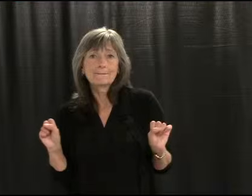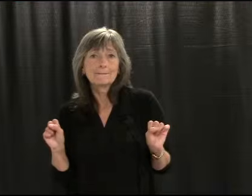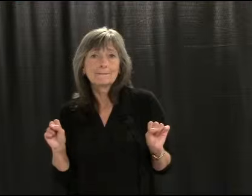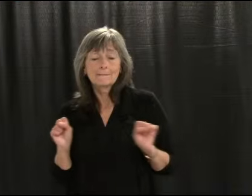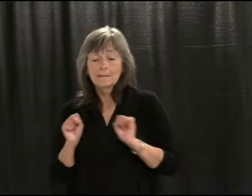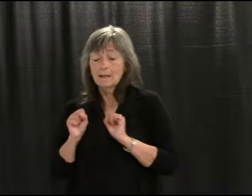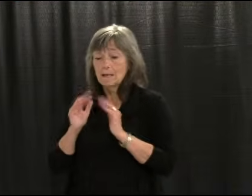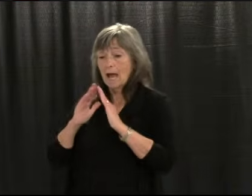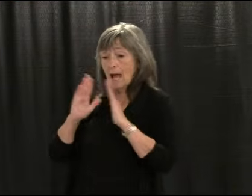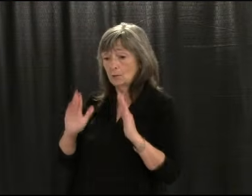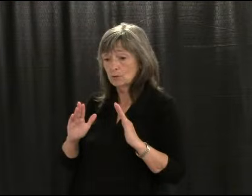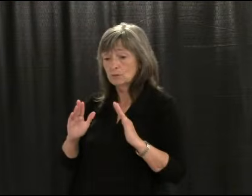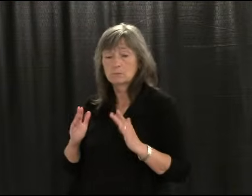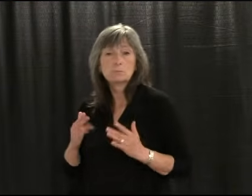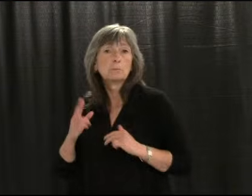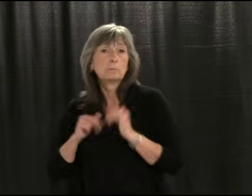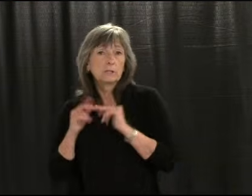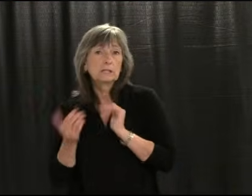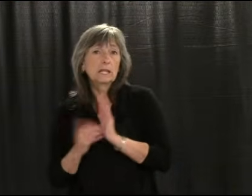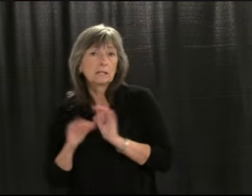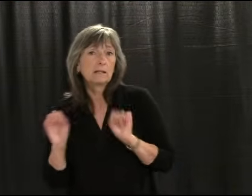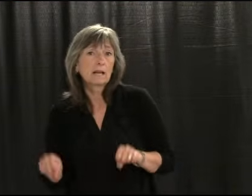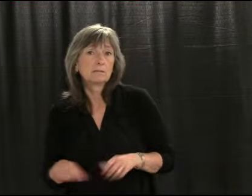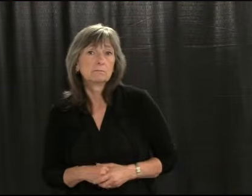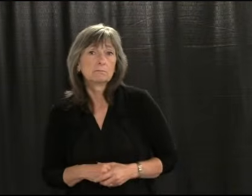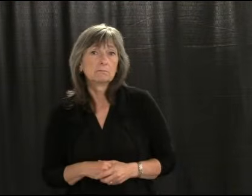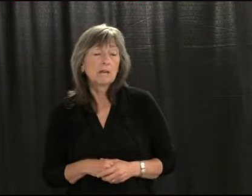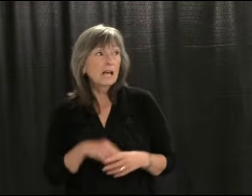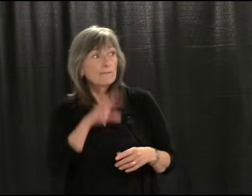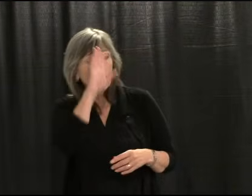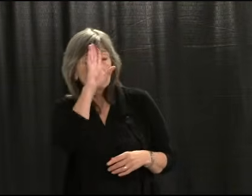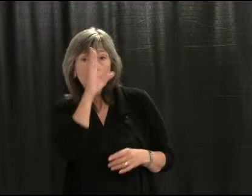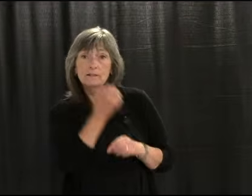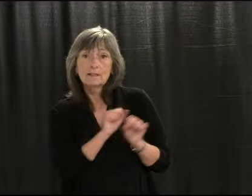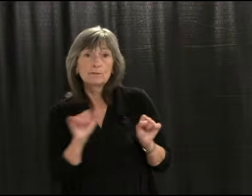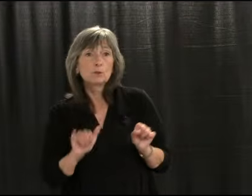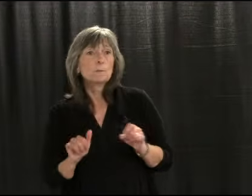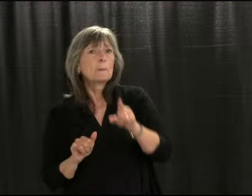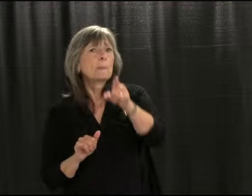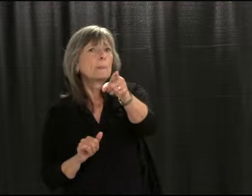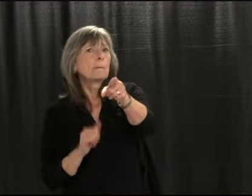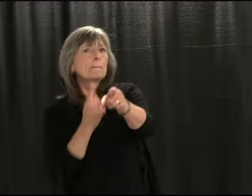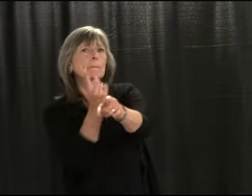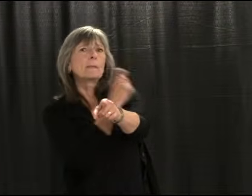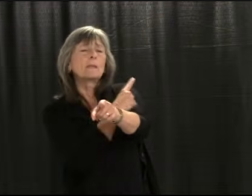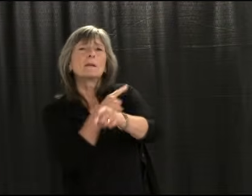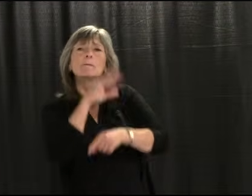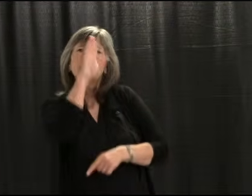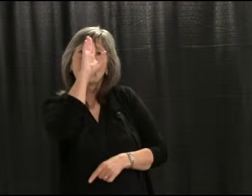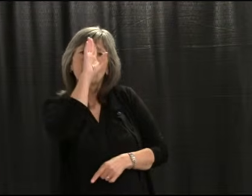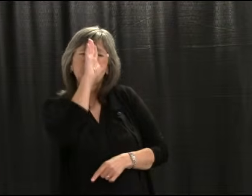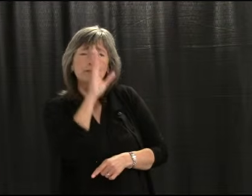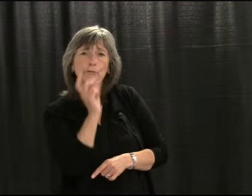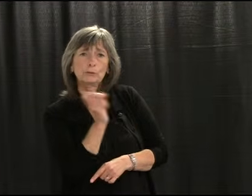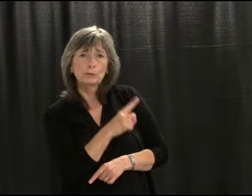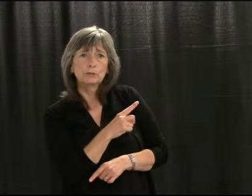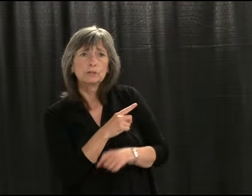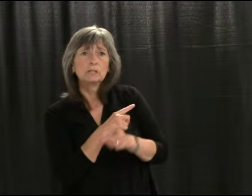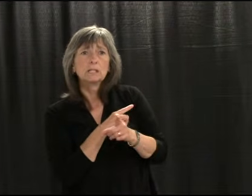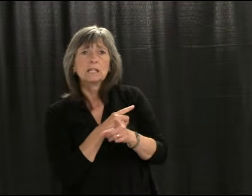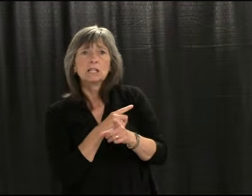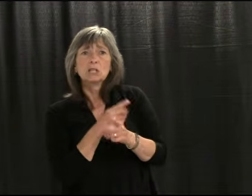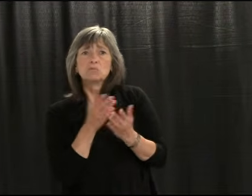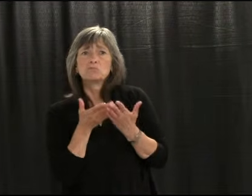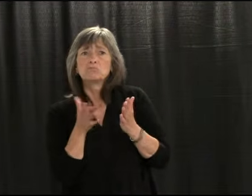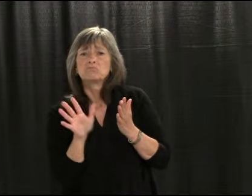main thing is to make sure everybody, including the firefighters, continue to be safe. I'd like to ask about the firefighters. Actually, do you have any idea, or can you give a